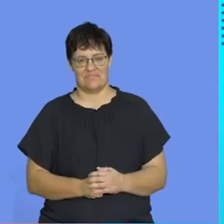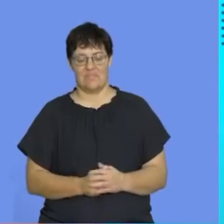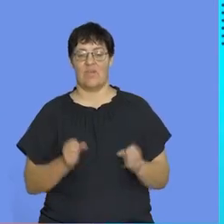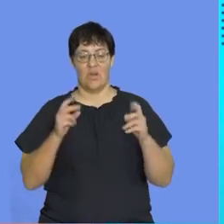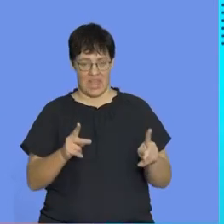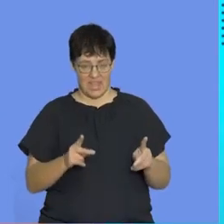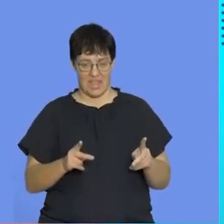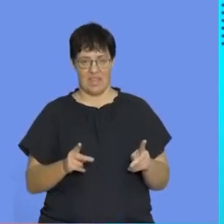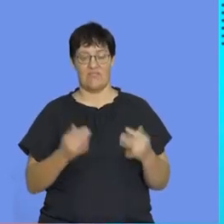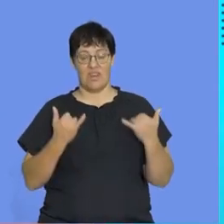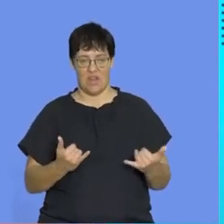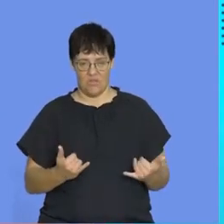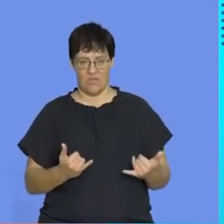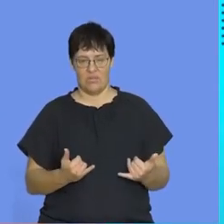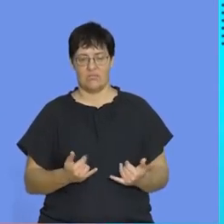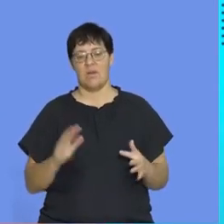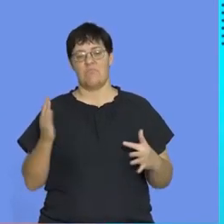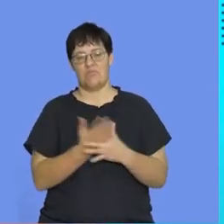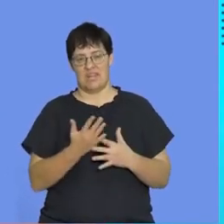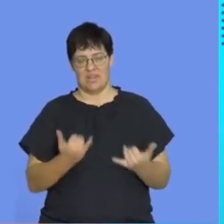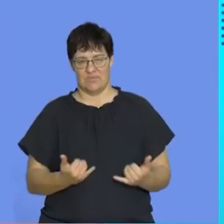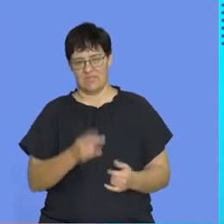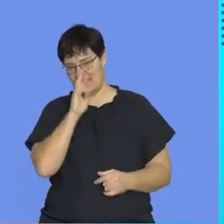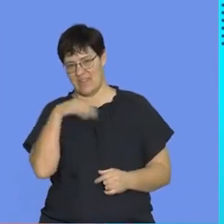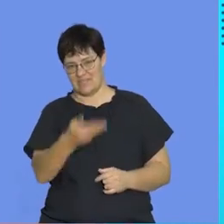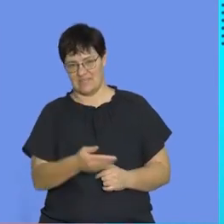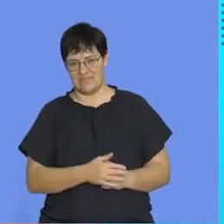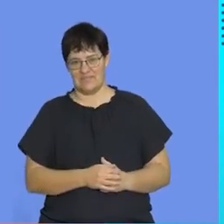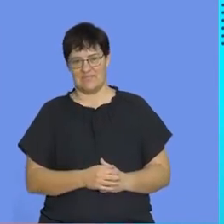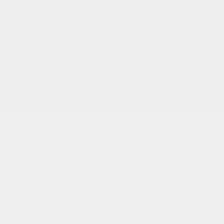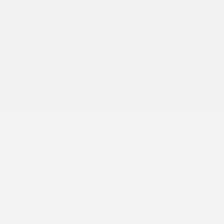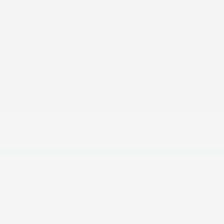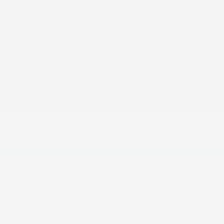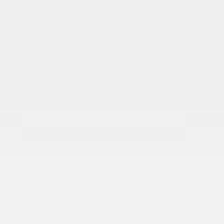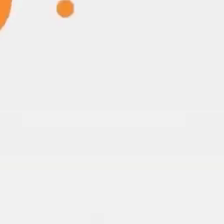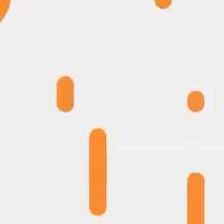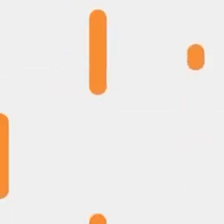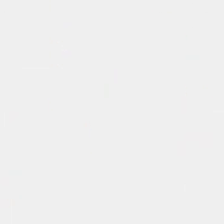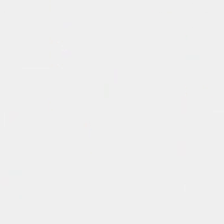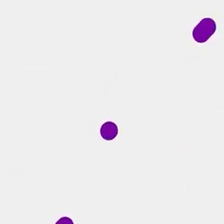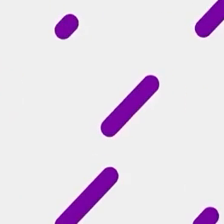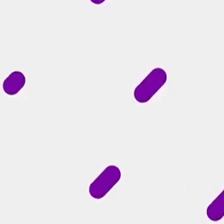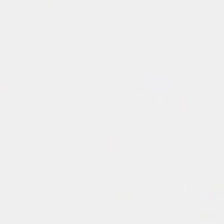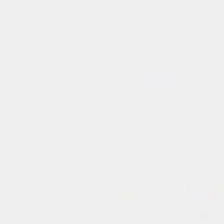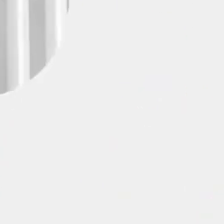Okay, we'll end it there for now and then take a short break. See you after the break.